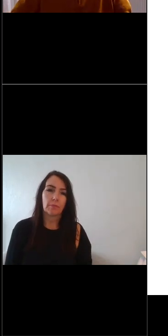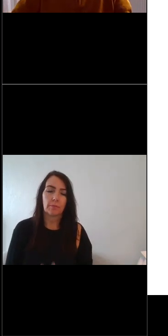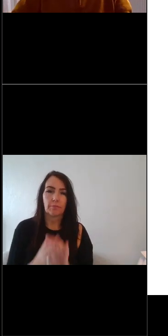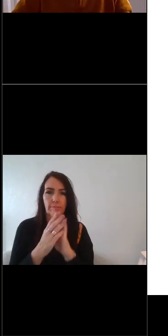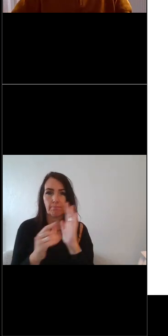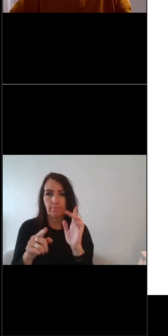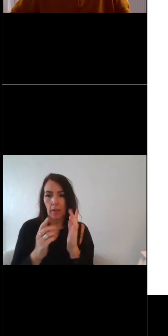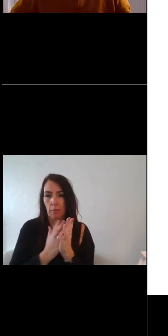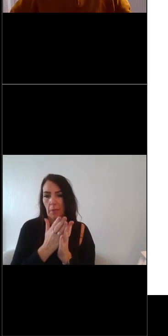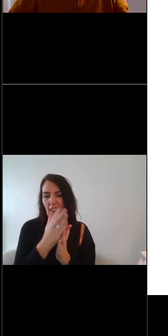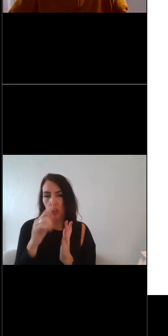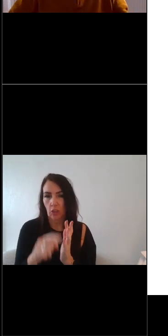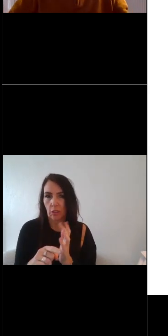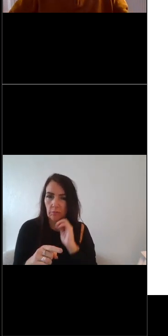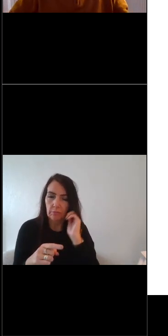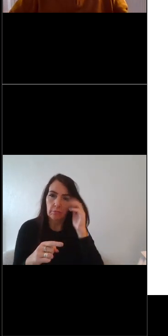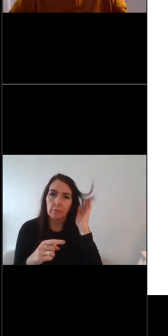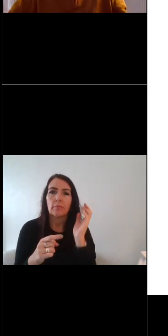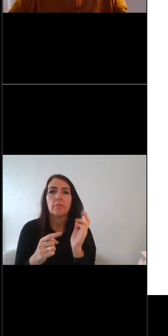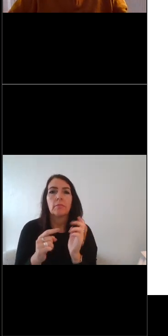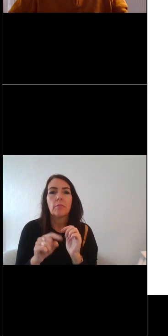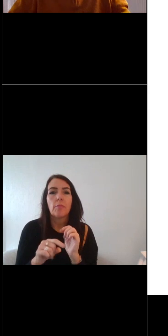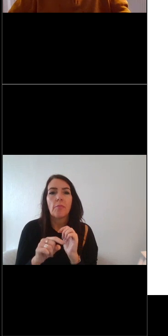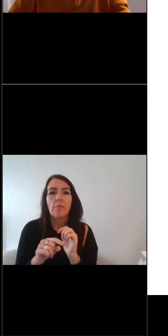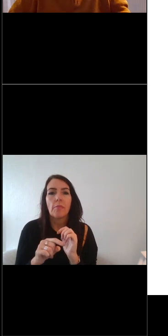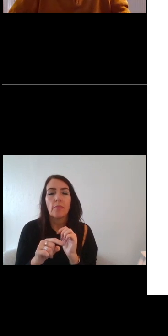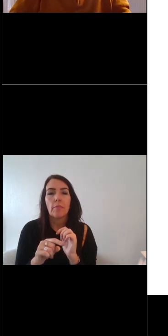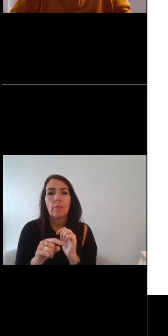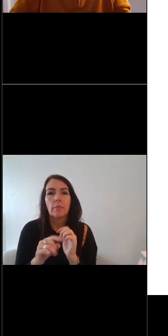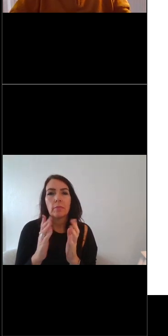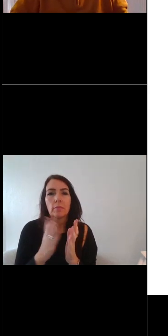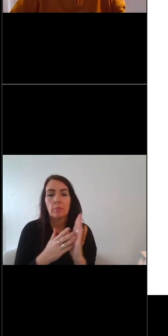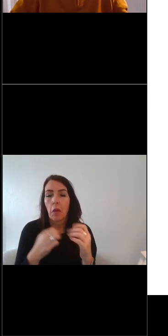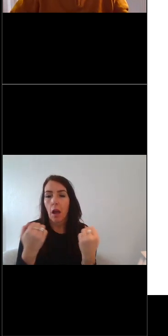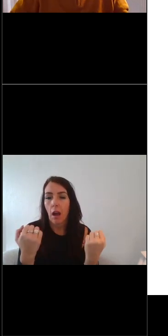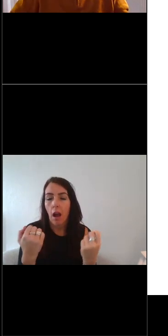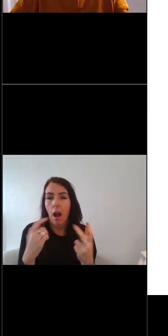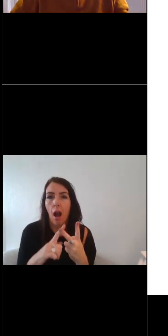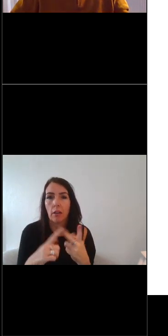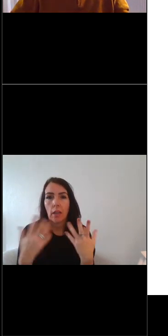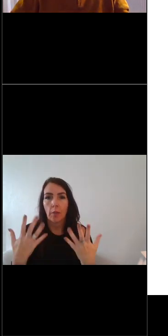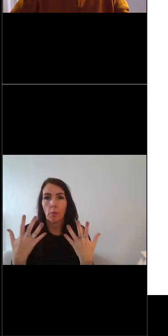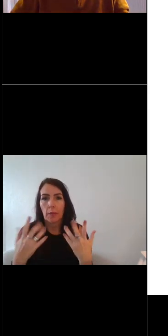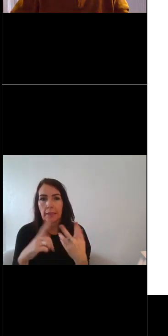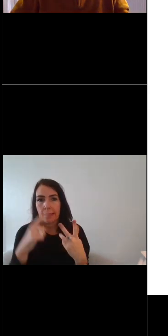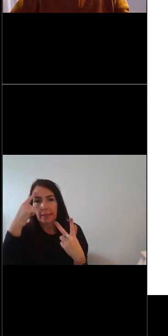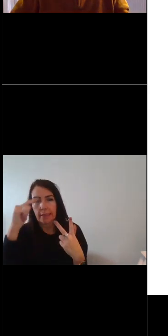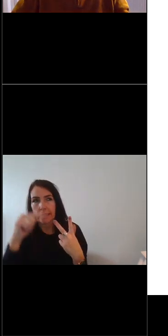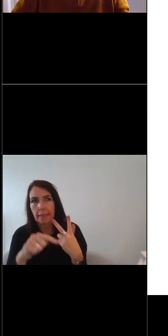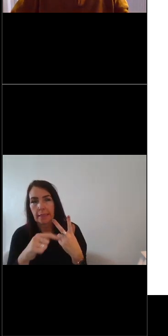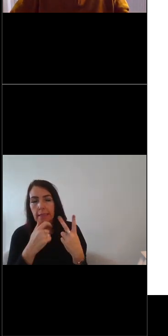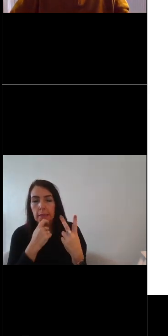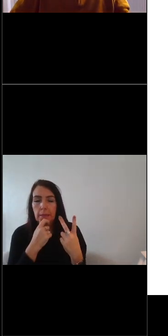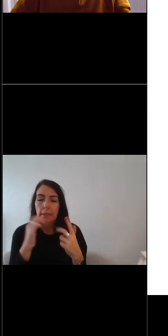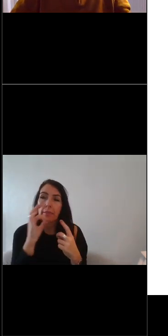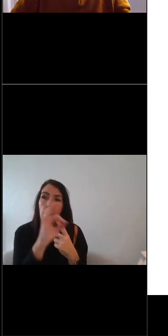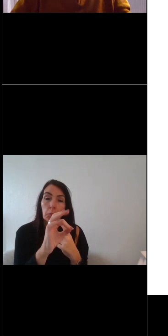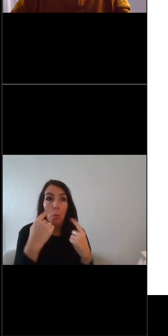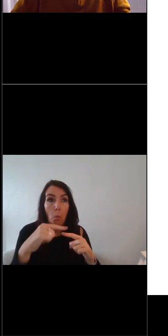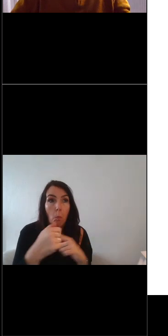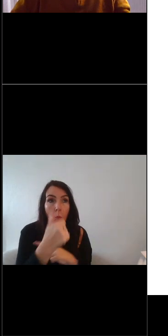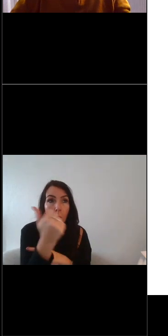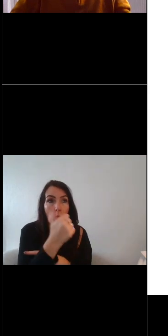journey is by default a car at the moment, if you actually have to ask permission to